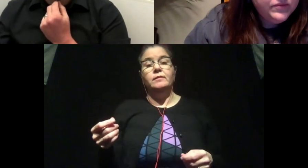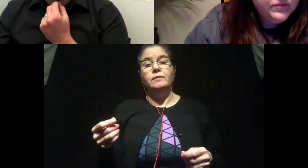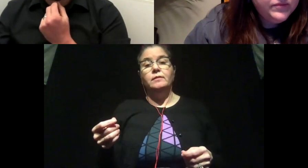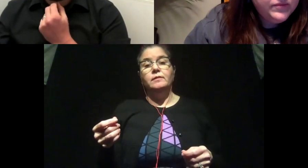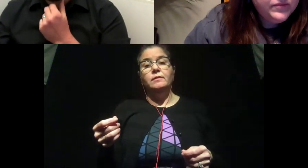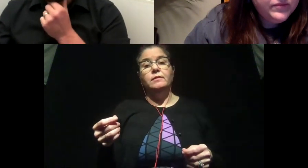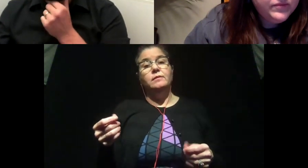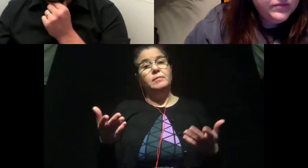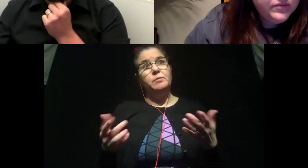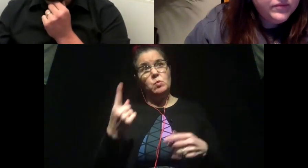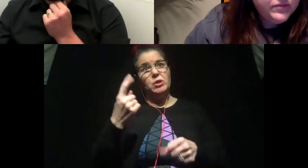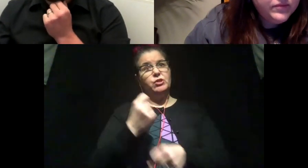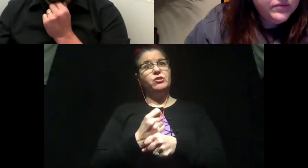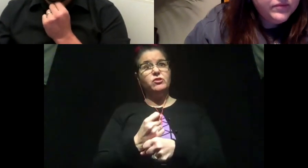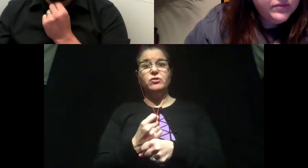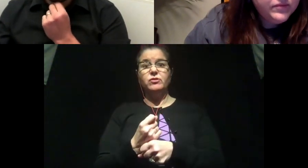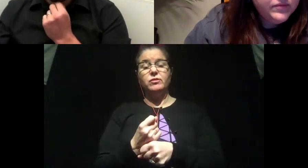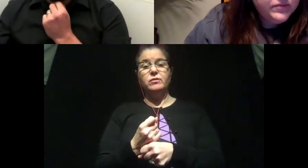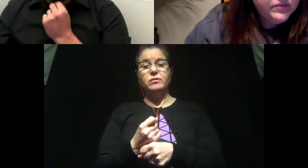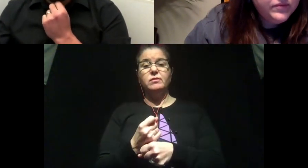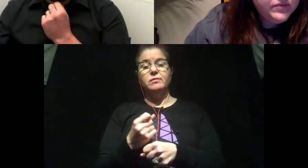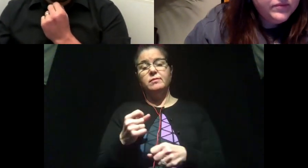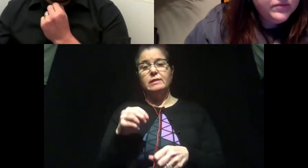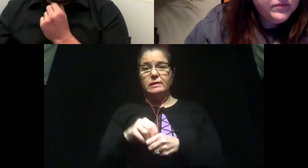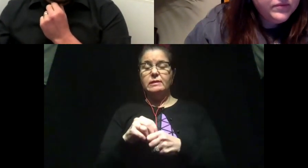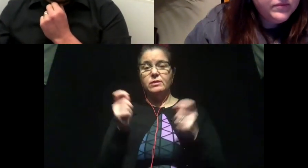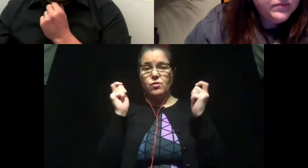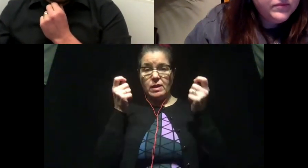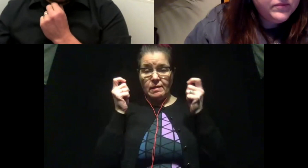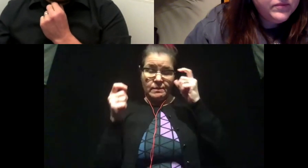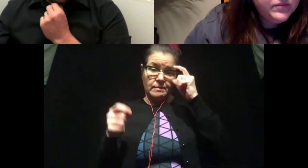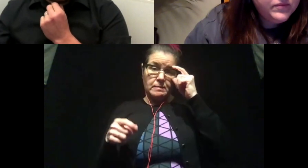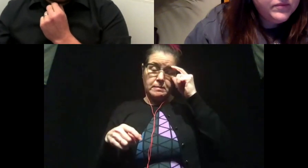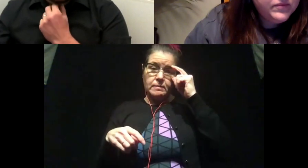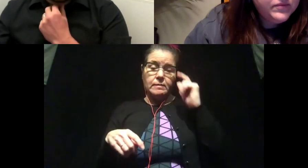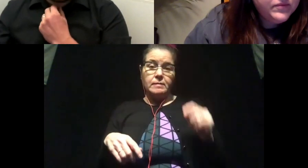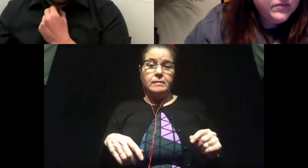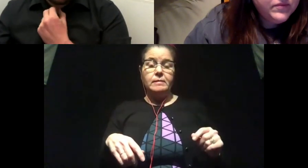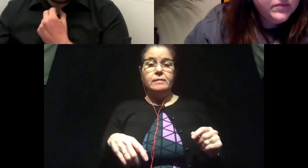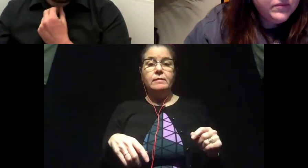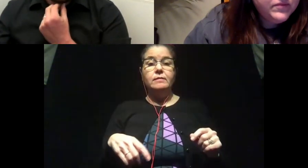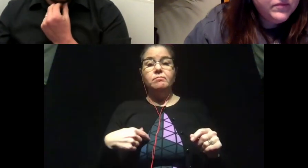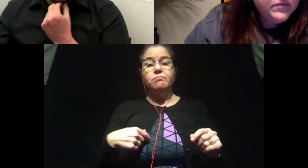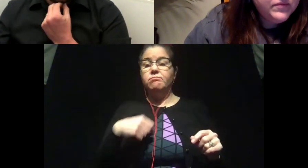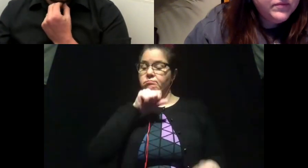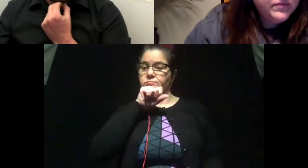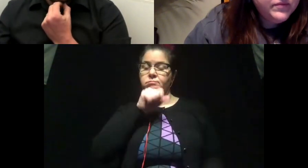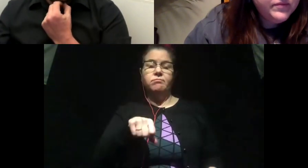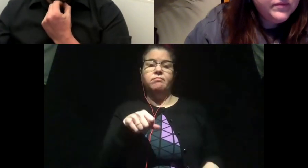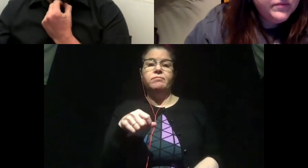Probably close to a year in Greenland, and I really love